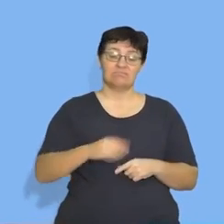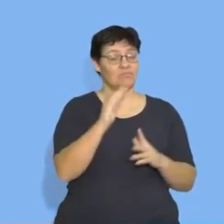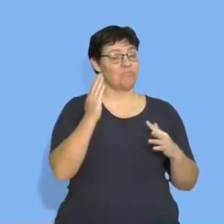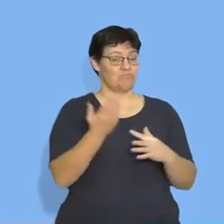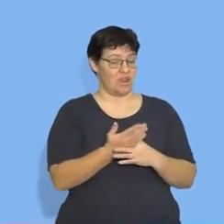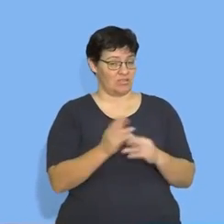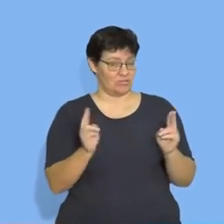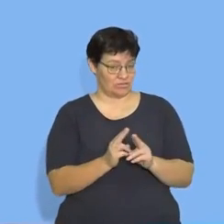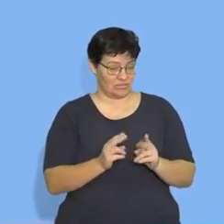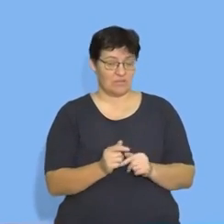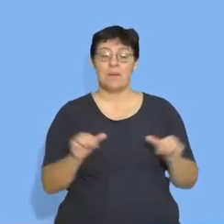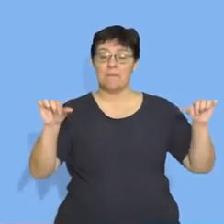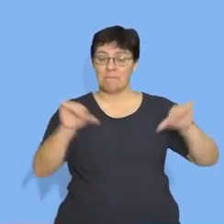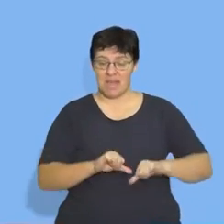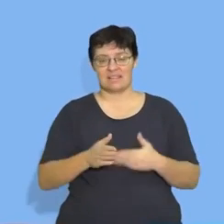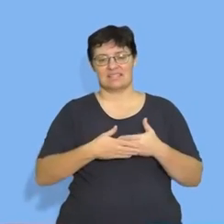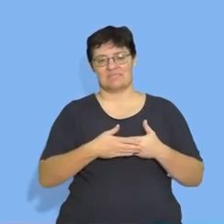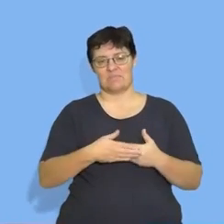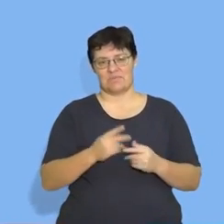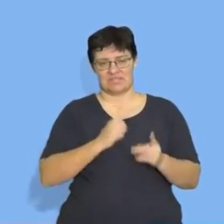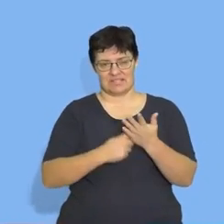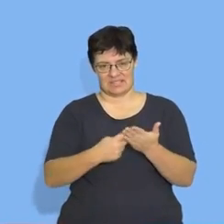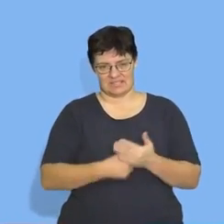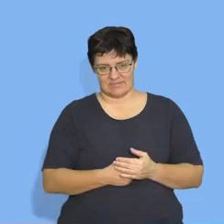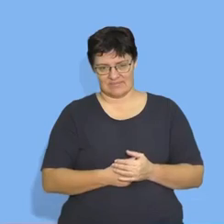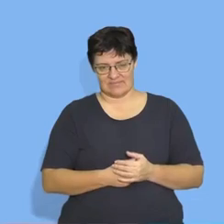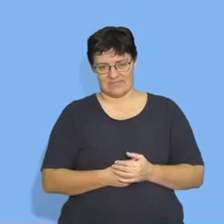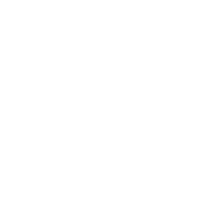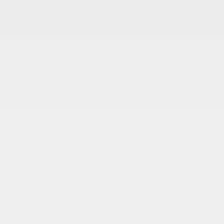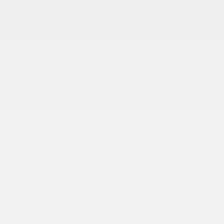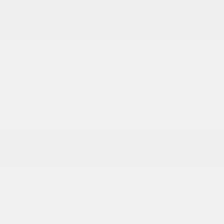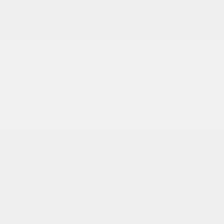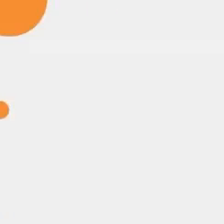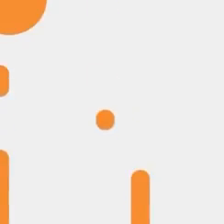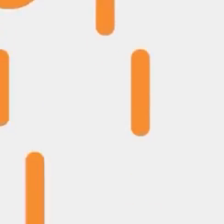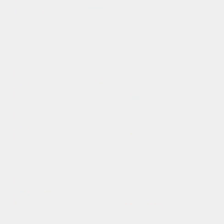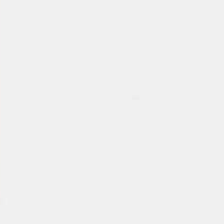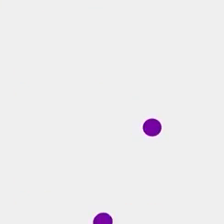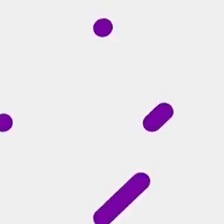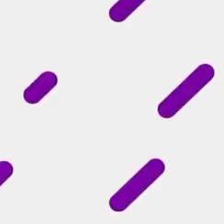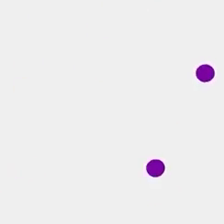after the break, we'll discuss more. Let's take a short break.